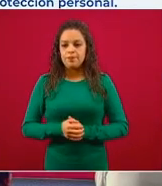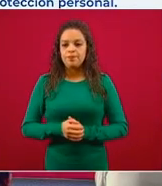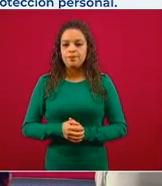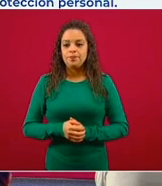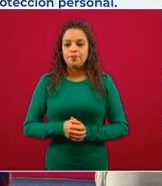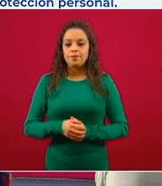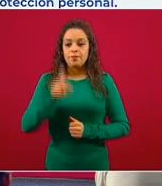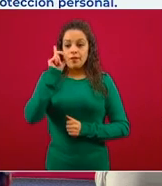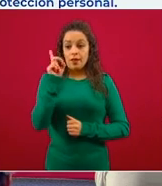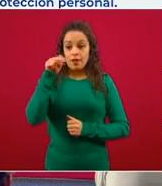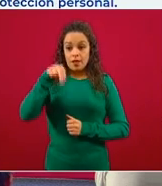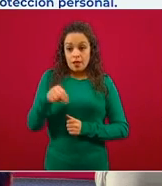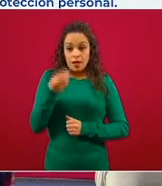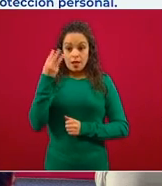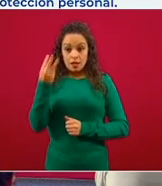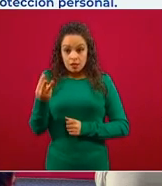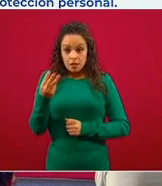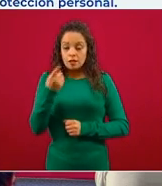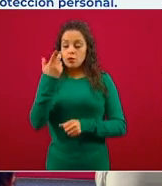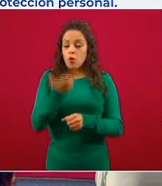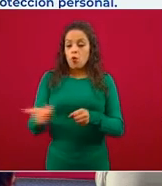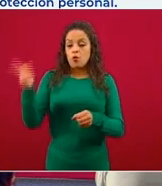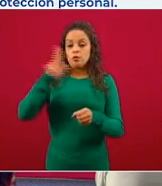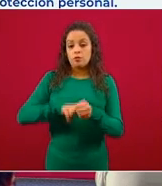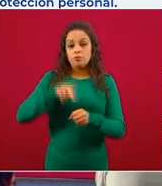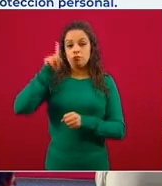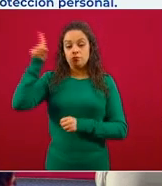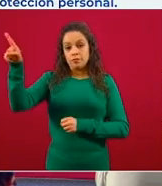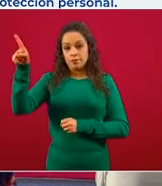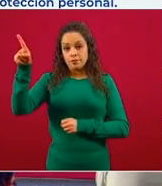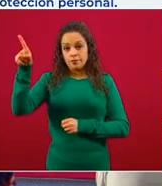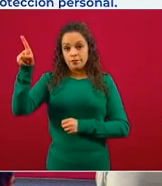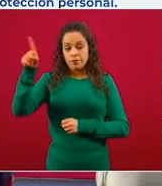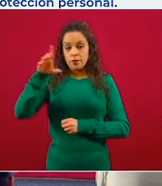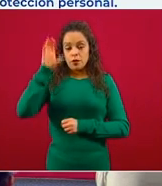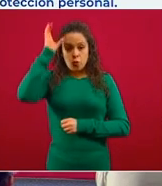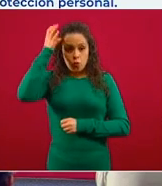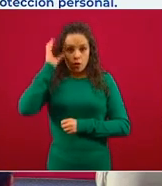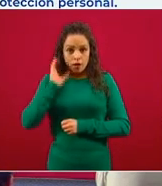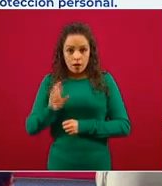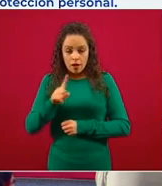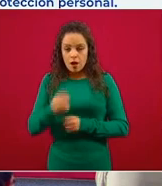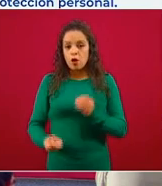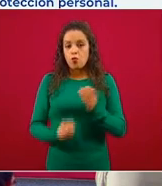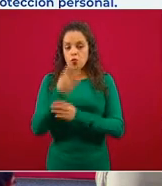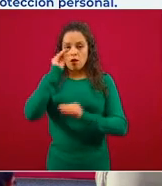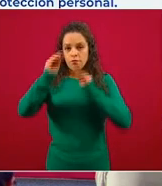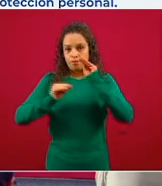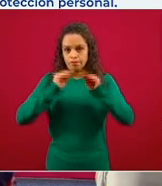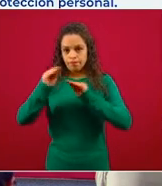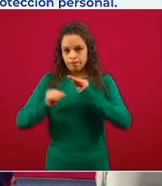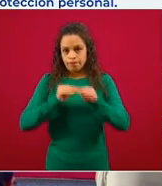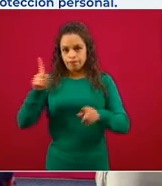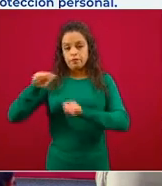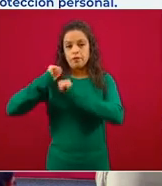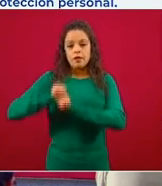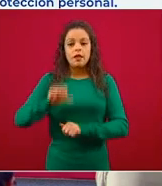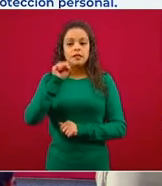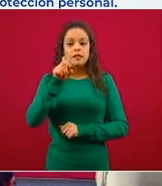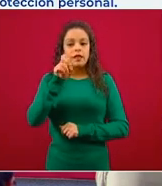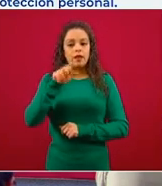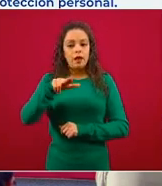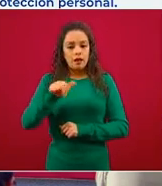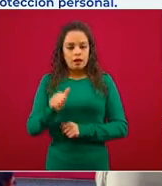also has planned to open another hospital in Culiacan in the next 10 days. And